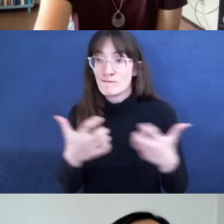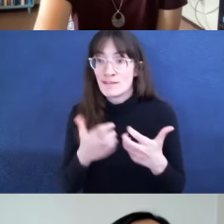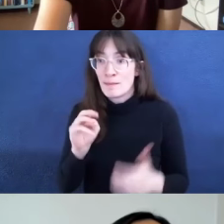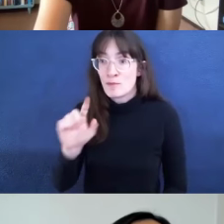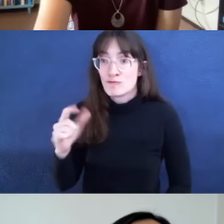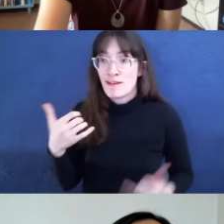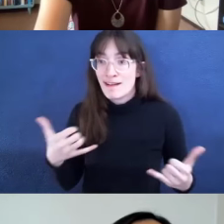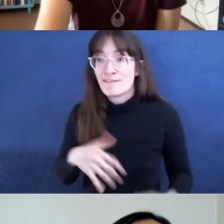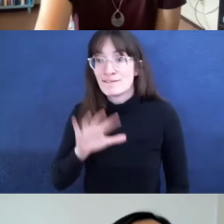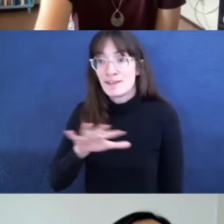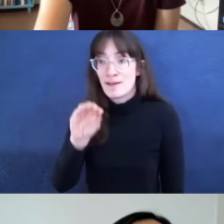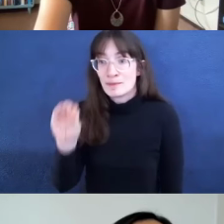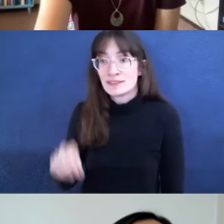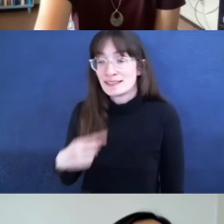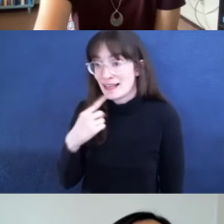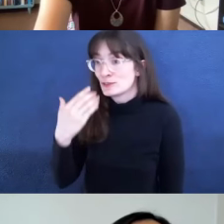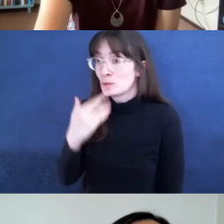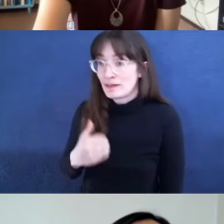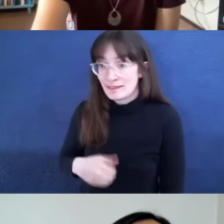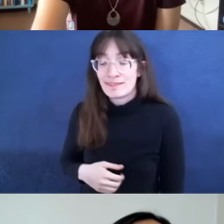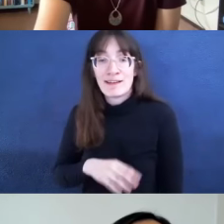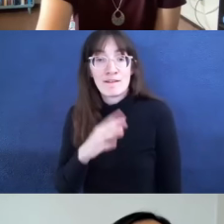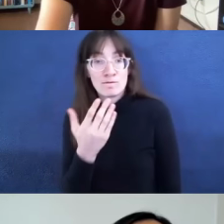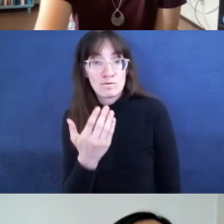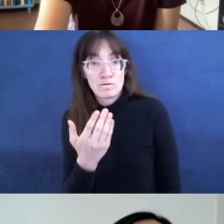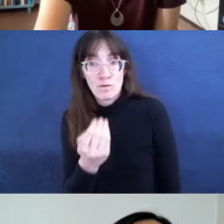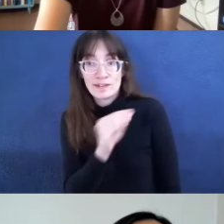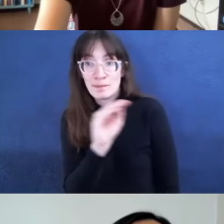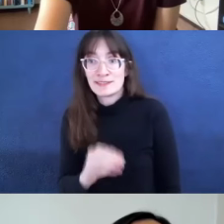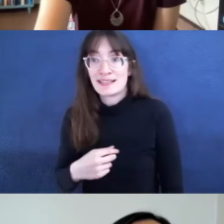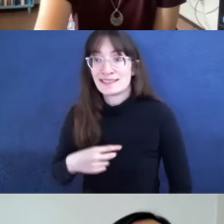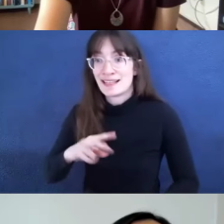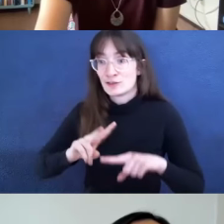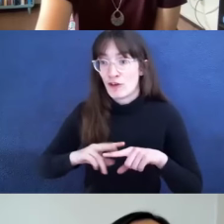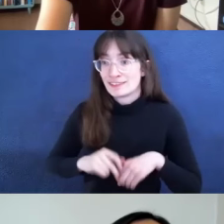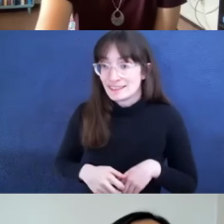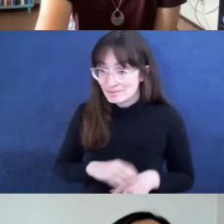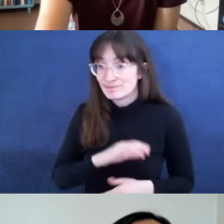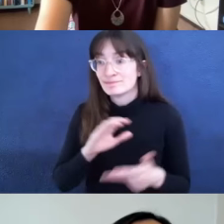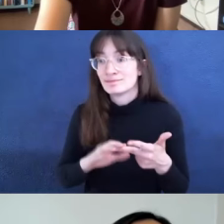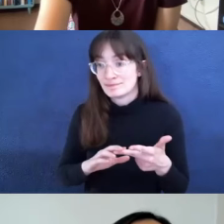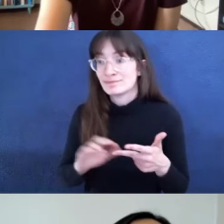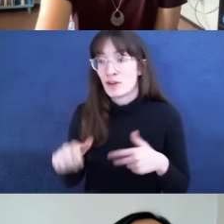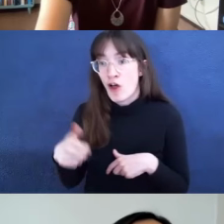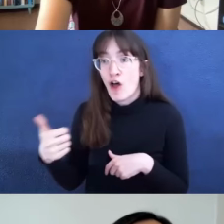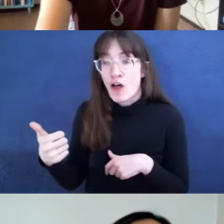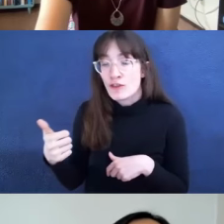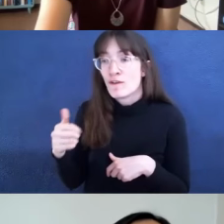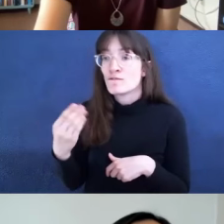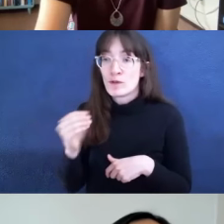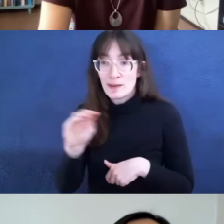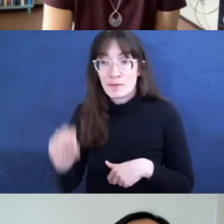55% said sweet. And then 14% said salty and another 14% said umami. So